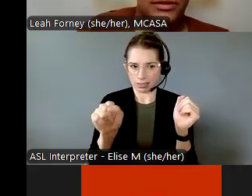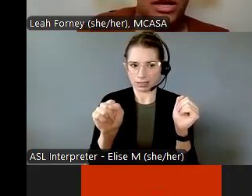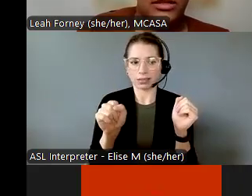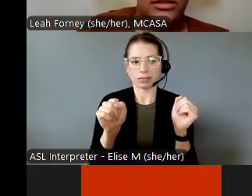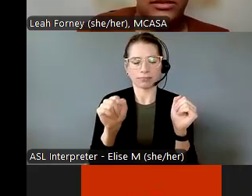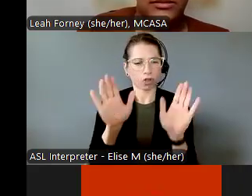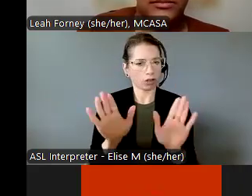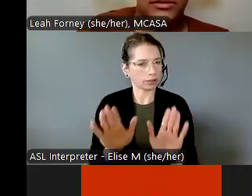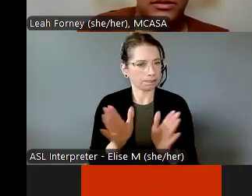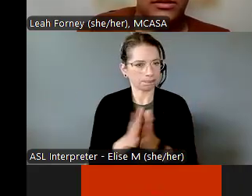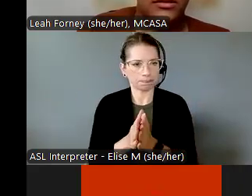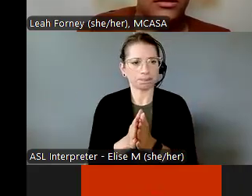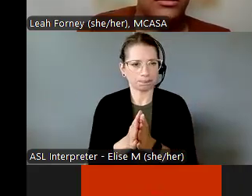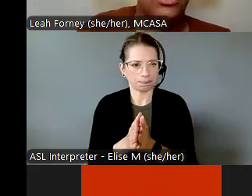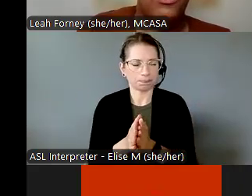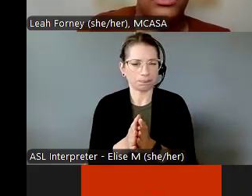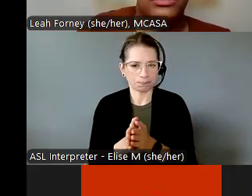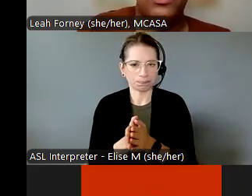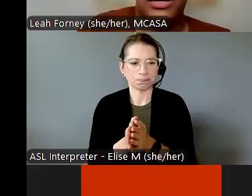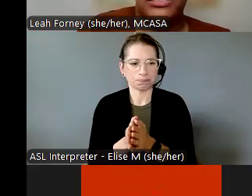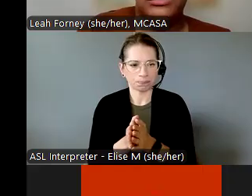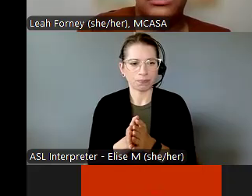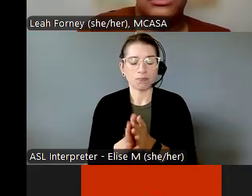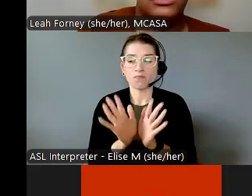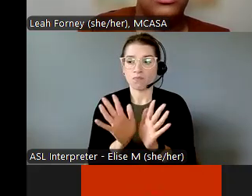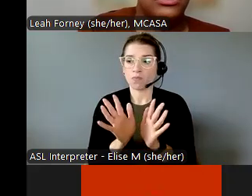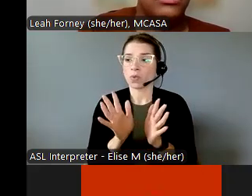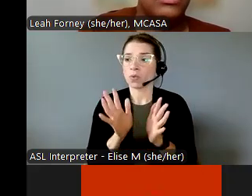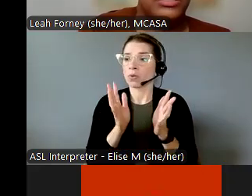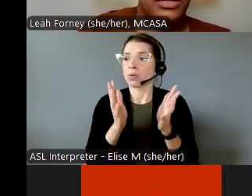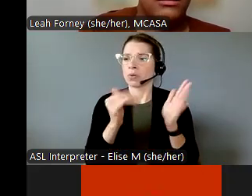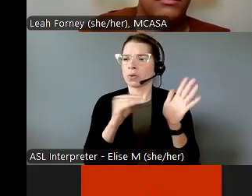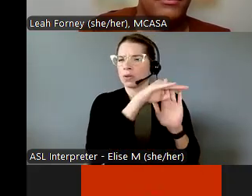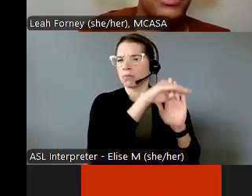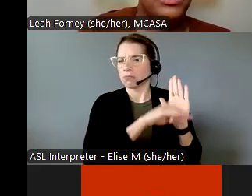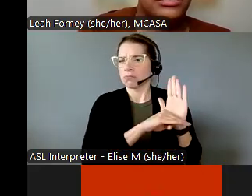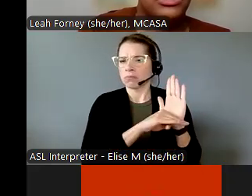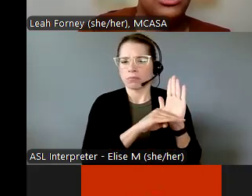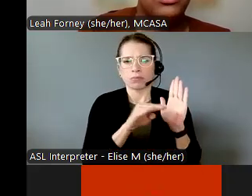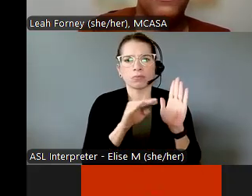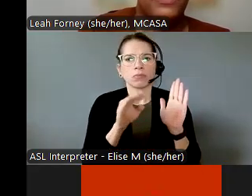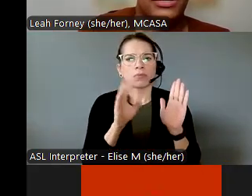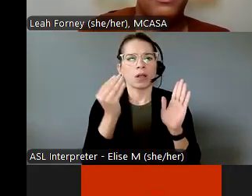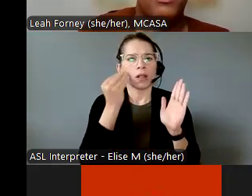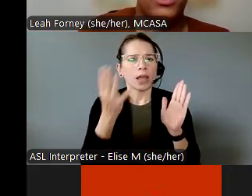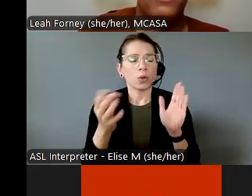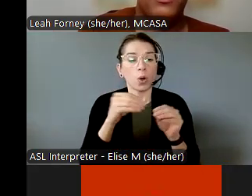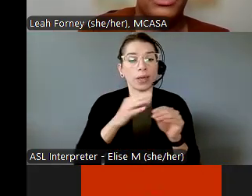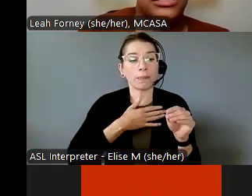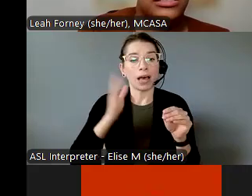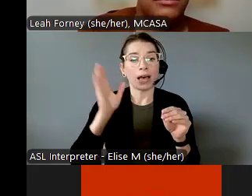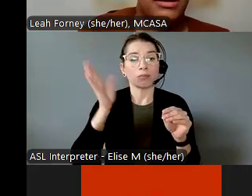Awesome. Awesome. So I want to leave you guys to let you know that in my presentation, you can find